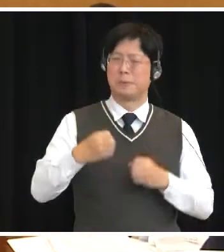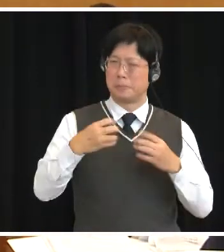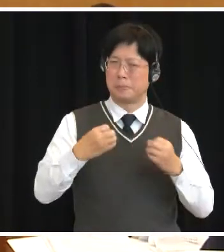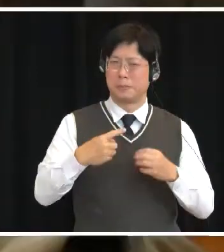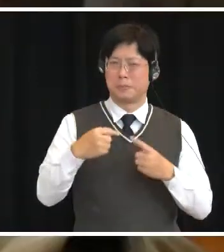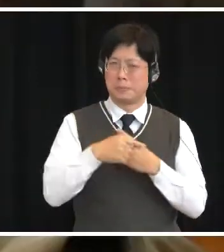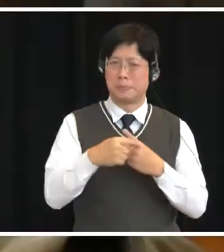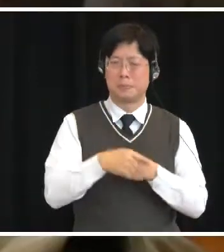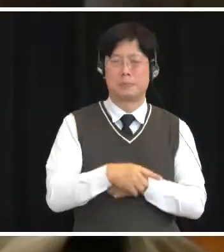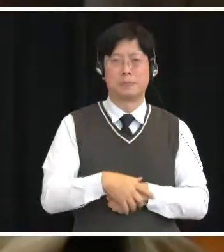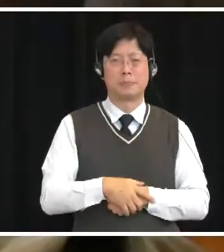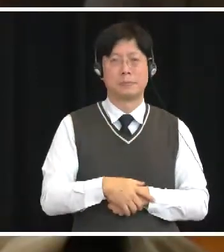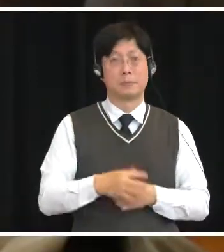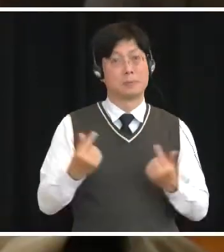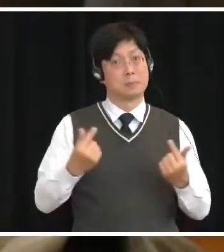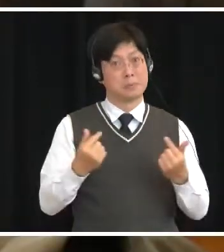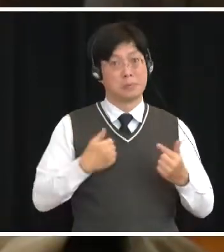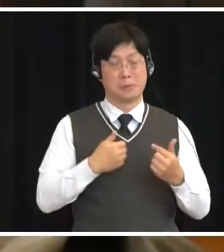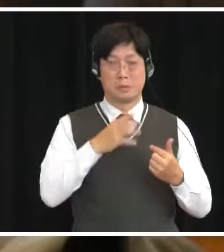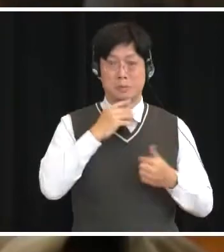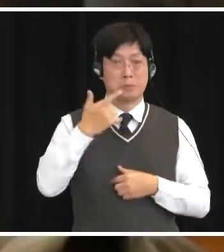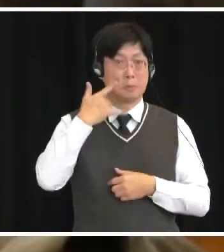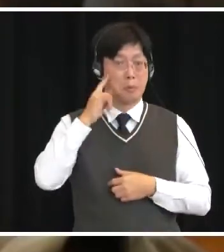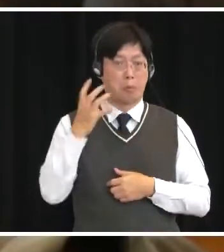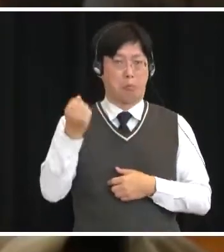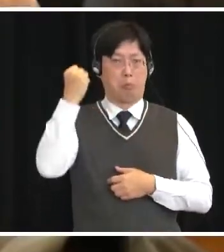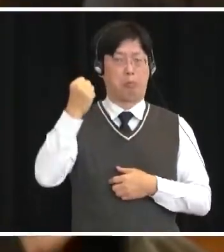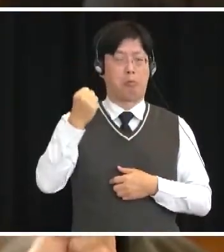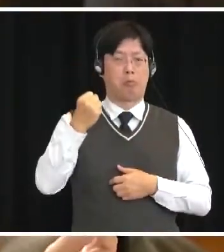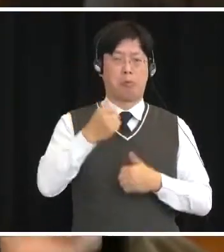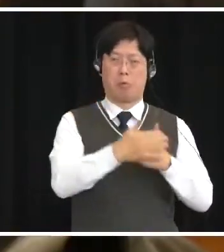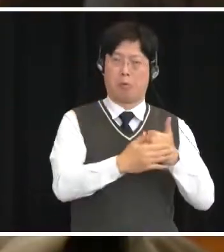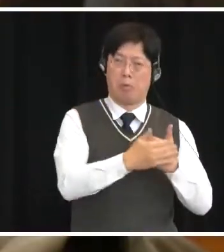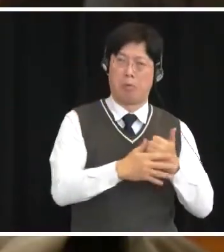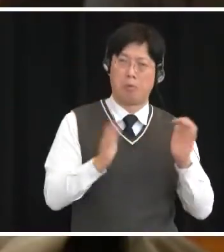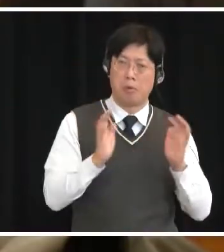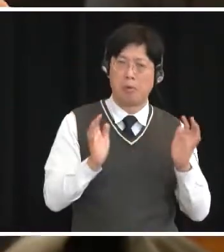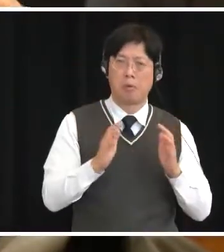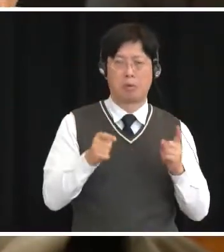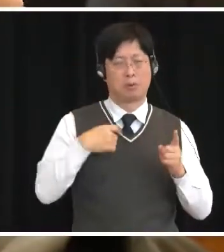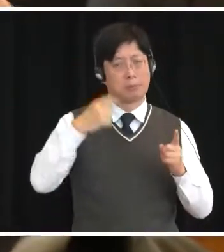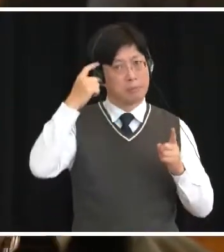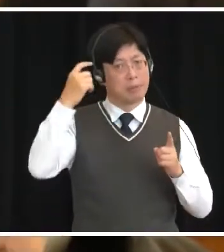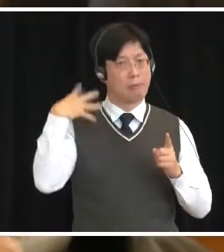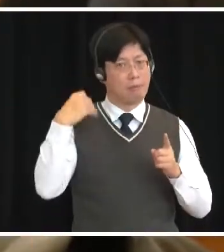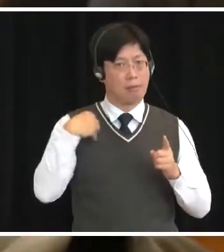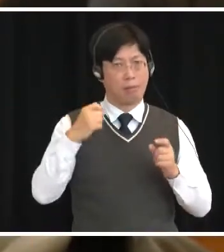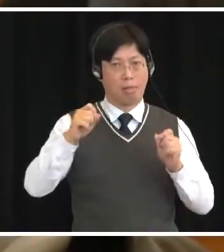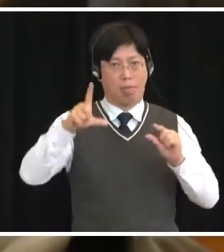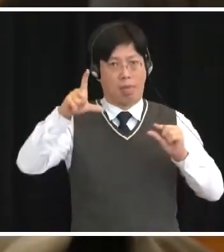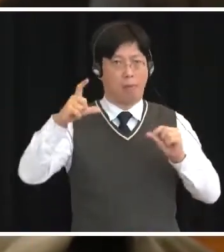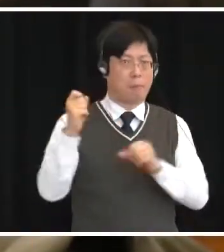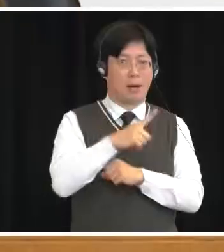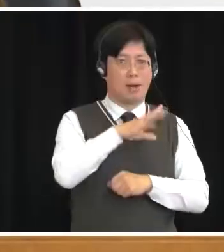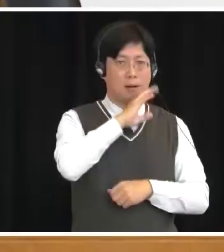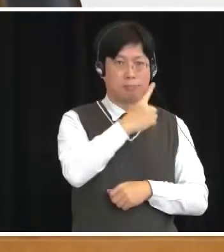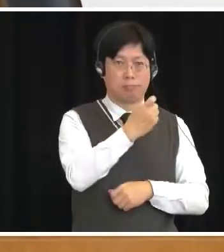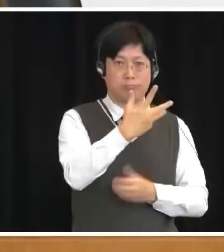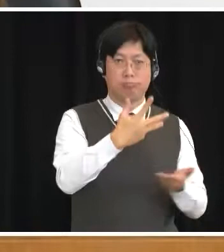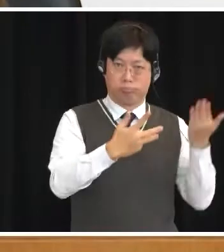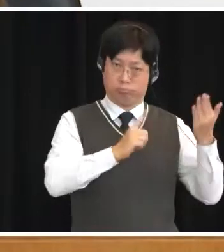children to be people with full capacity? It seems that we still cling to